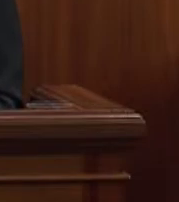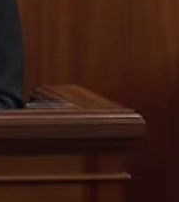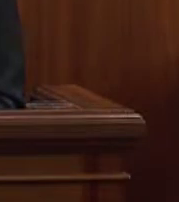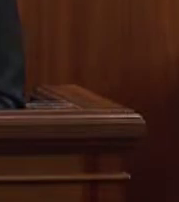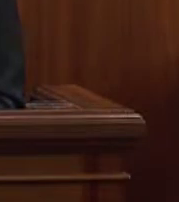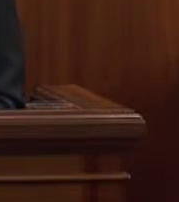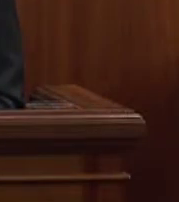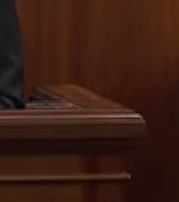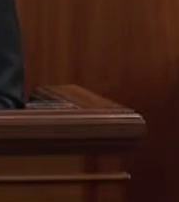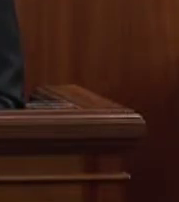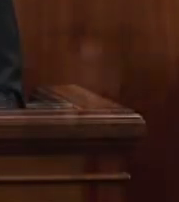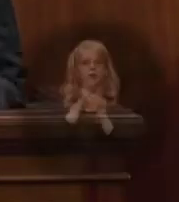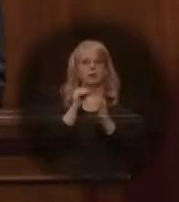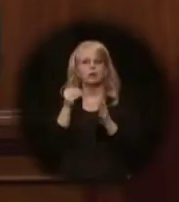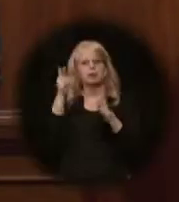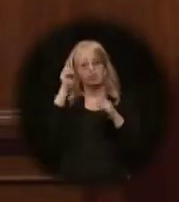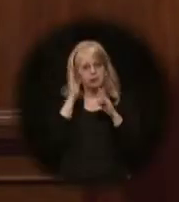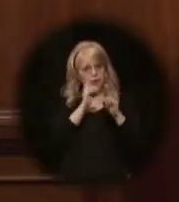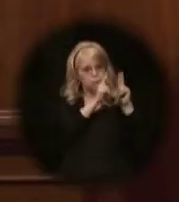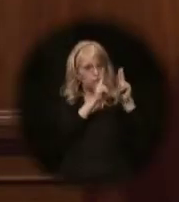salute them, and I ask you to salute them as well.